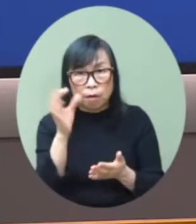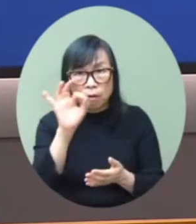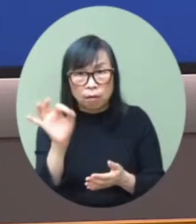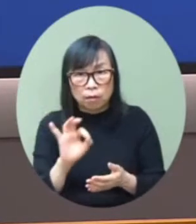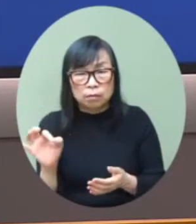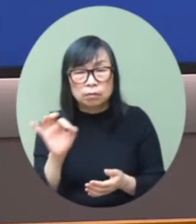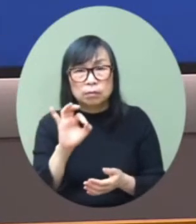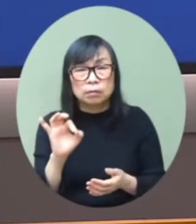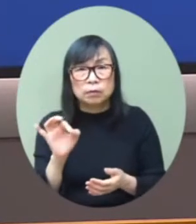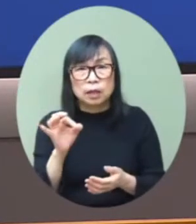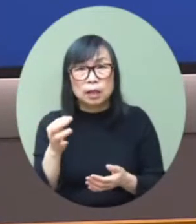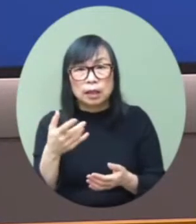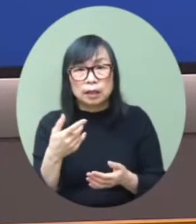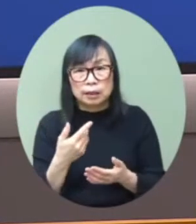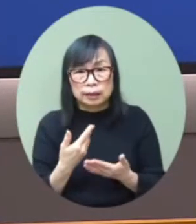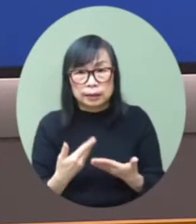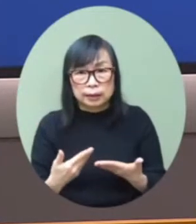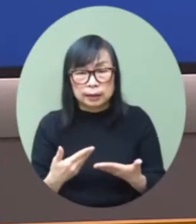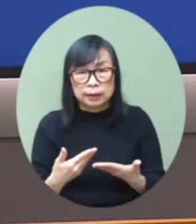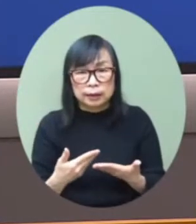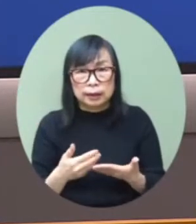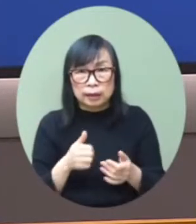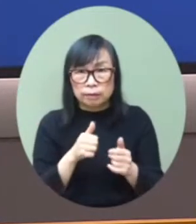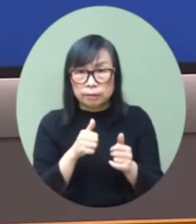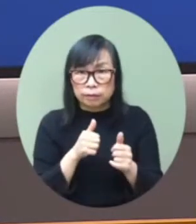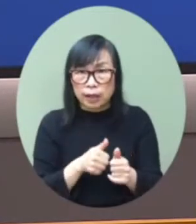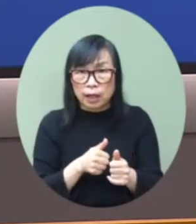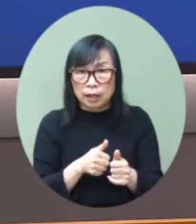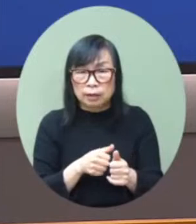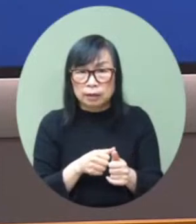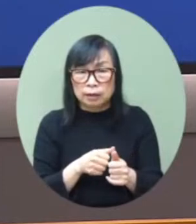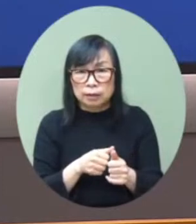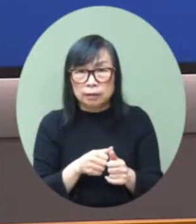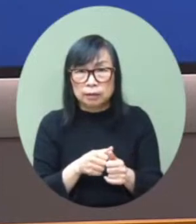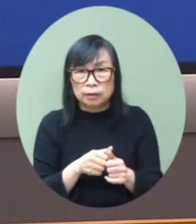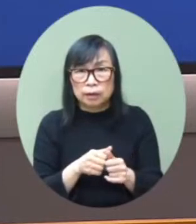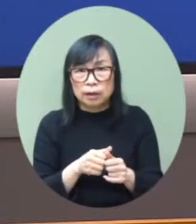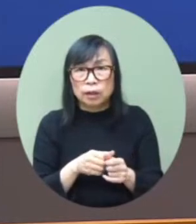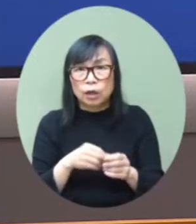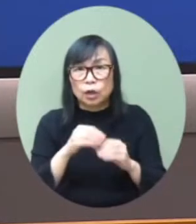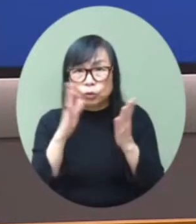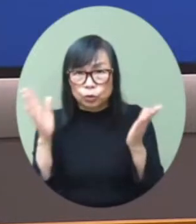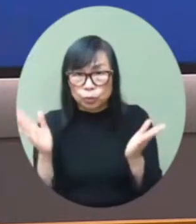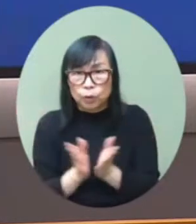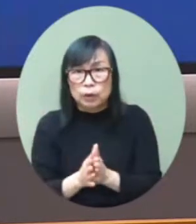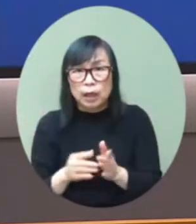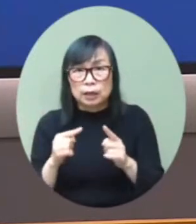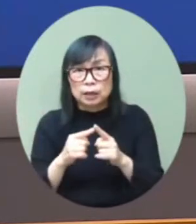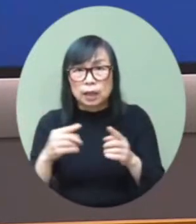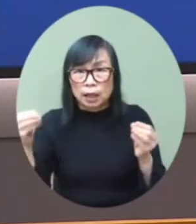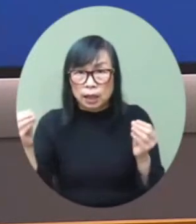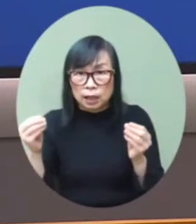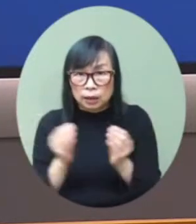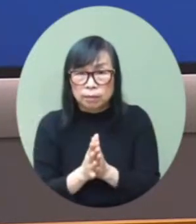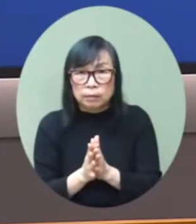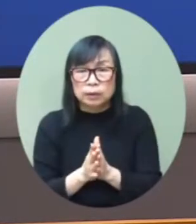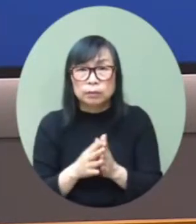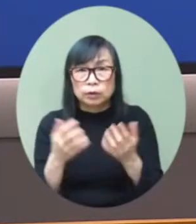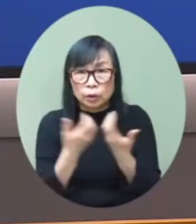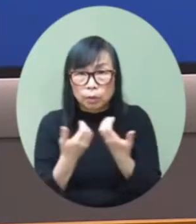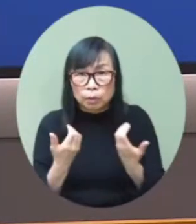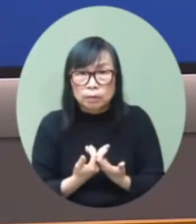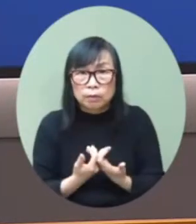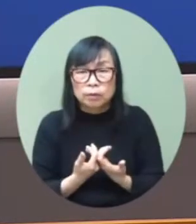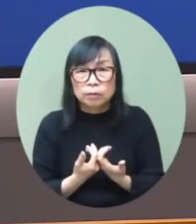total number of positive cases as recorded. Okay, so it's slightly over 1 million, taking